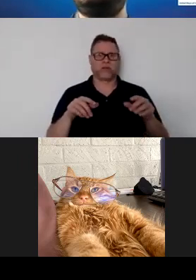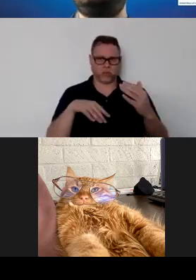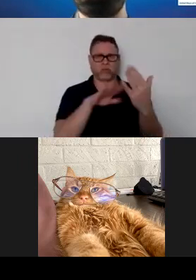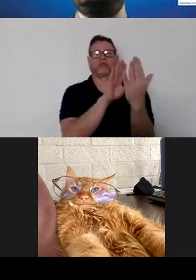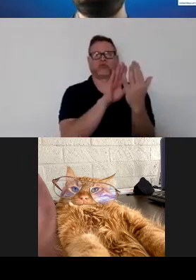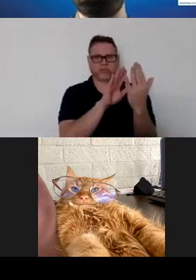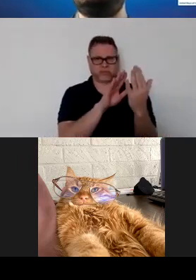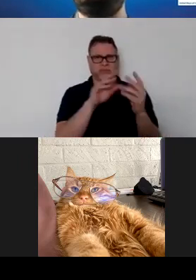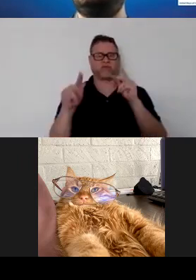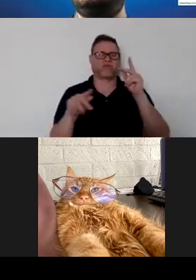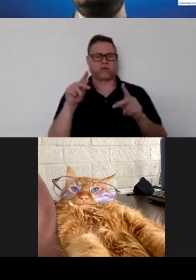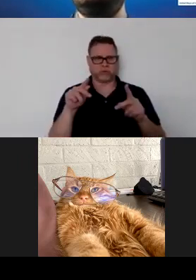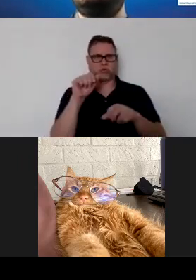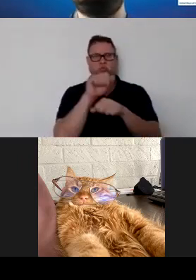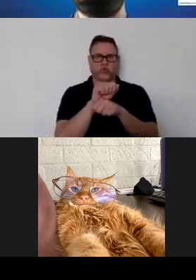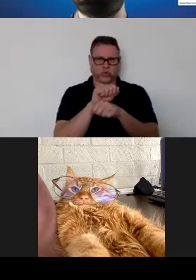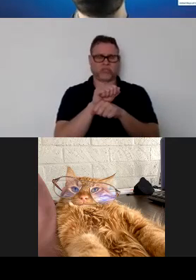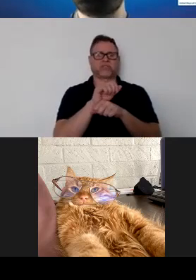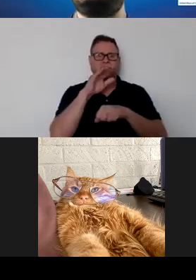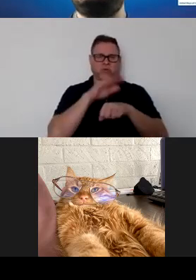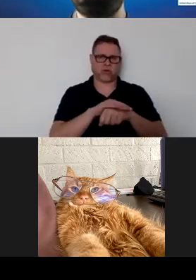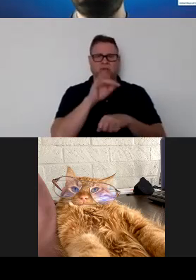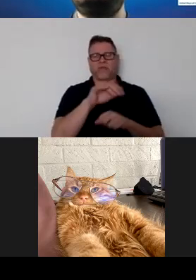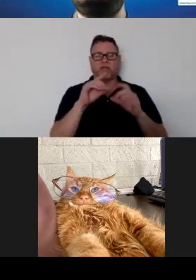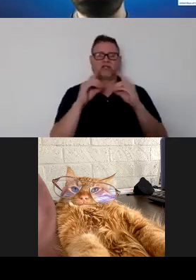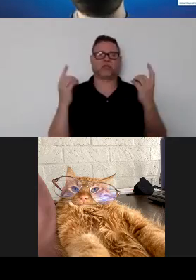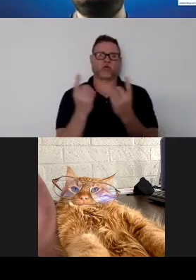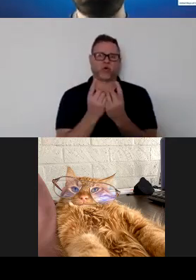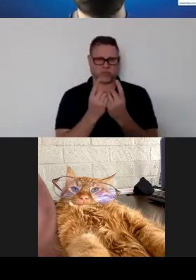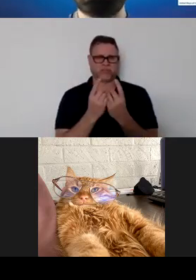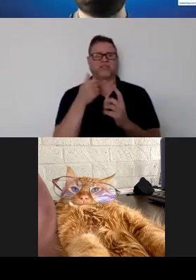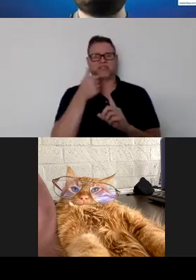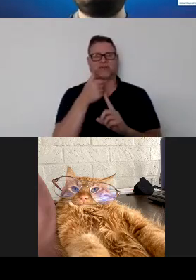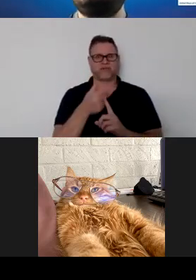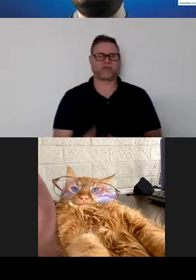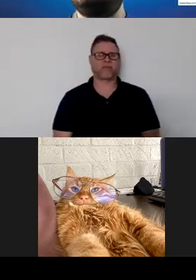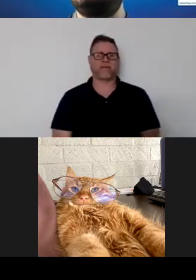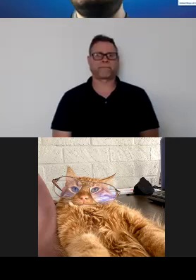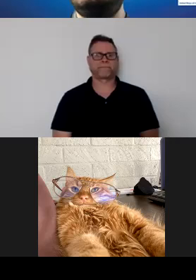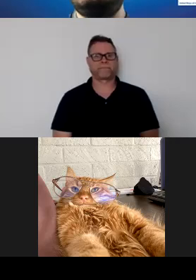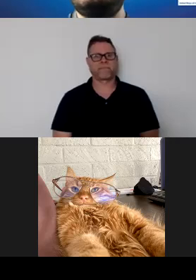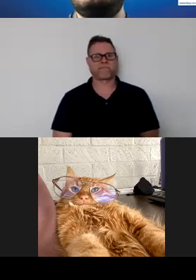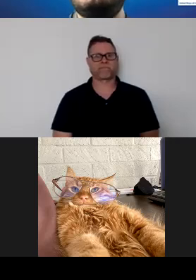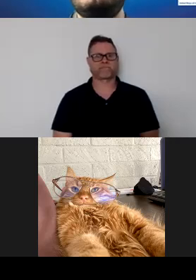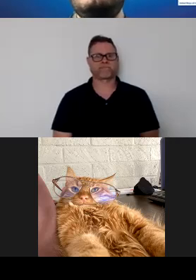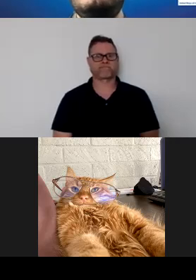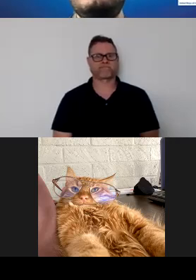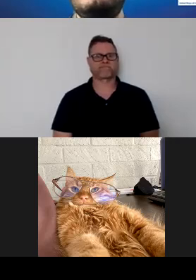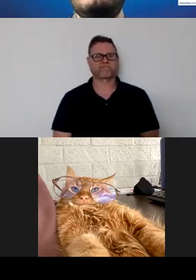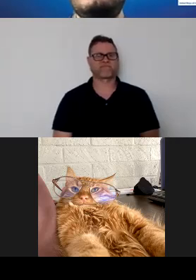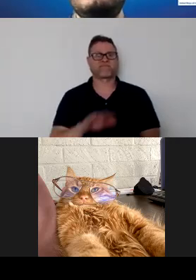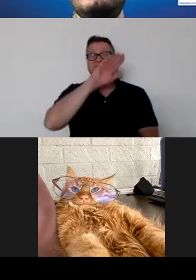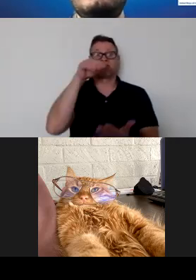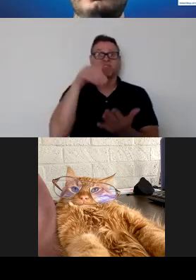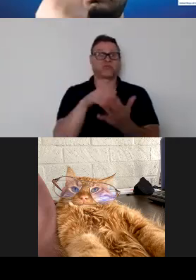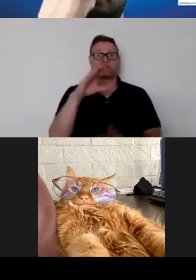addressed by folks who are working on this, by the department itself. Yeah, it looks like for Central